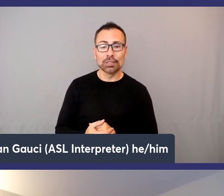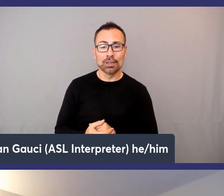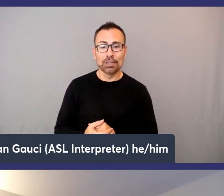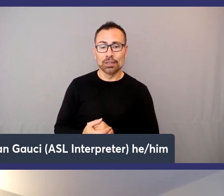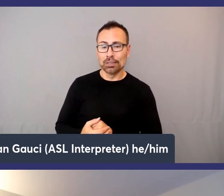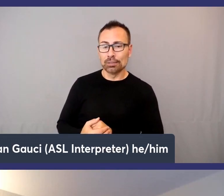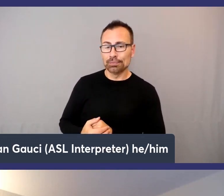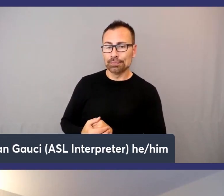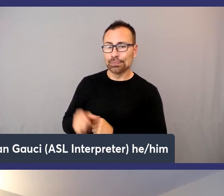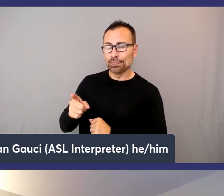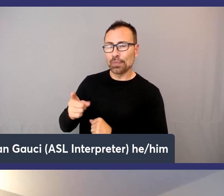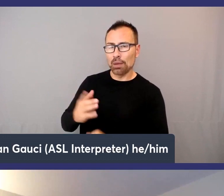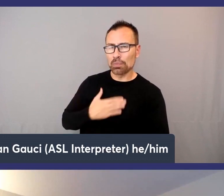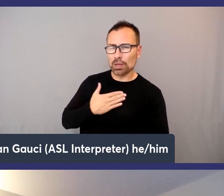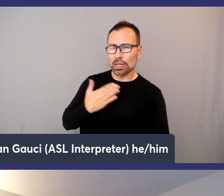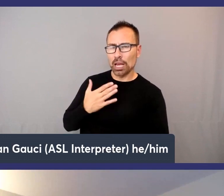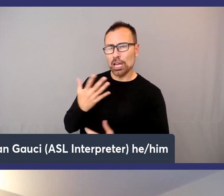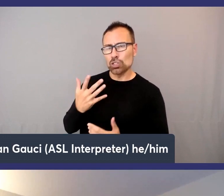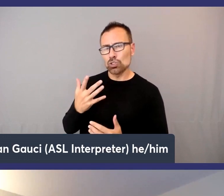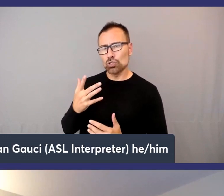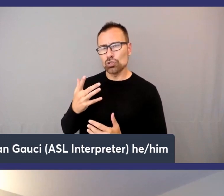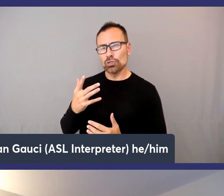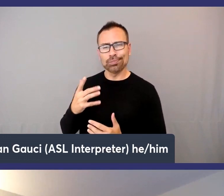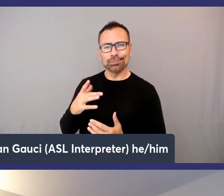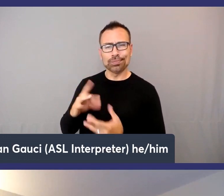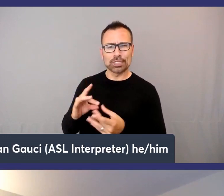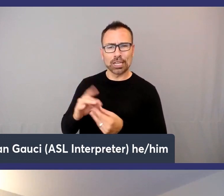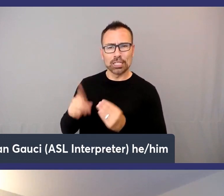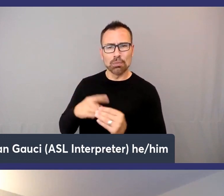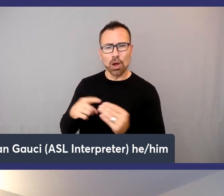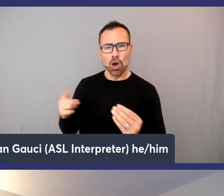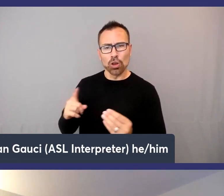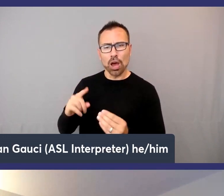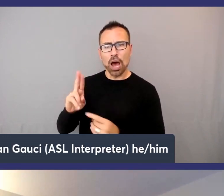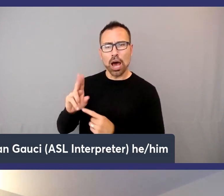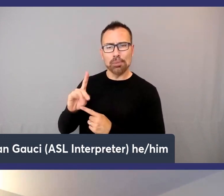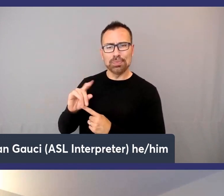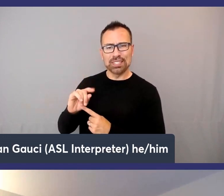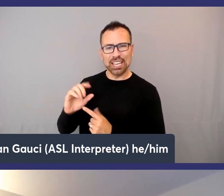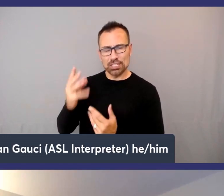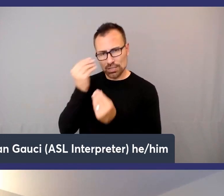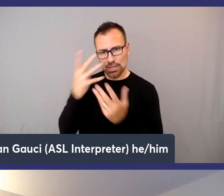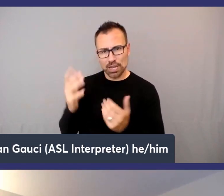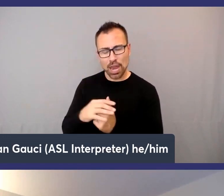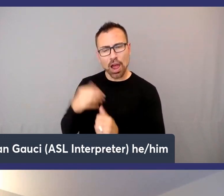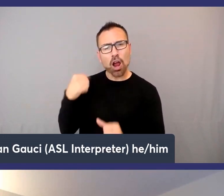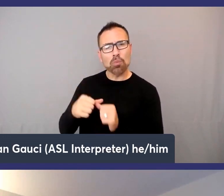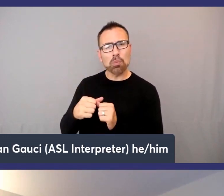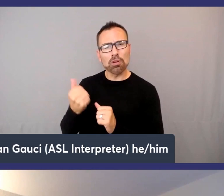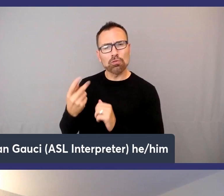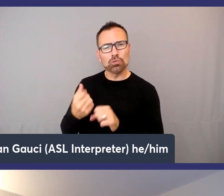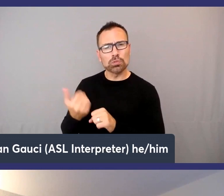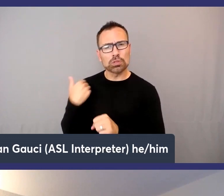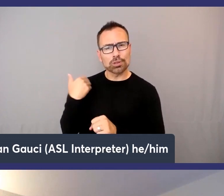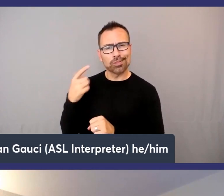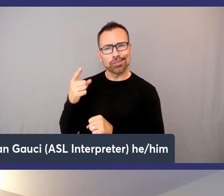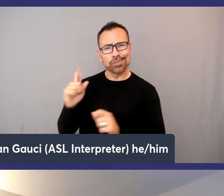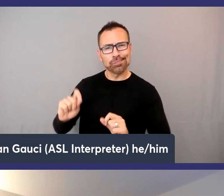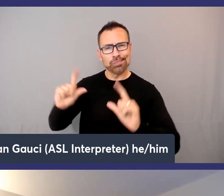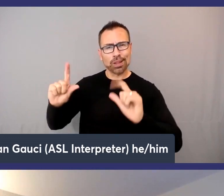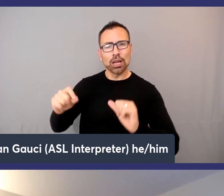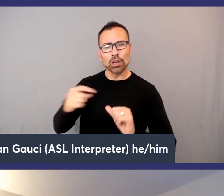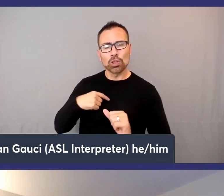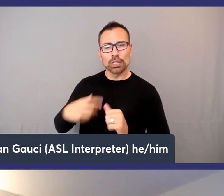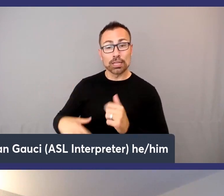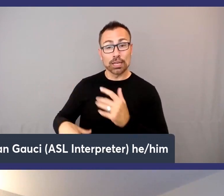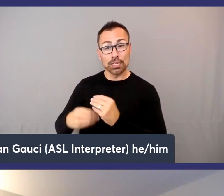about the data formats, I guess, and what you could do with it. I remember a few years ago on the news blog, I wrote a post about the addition of geospatial